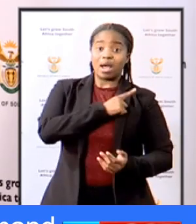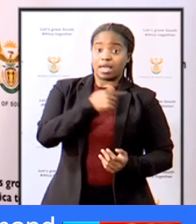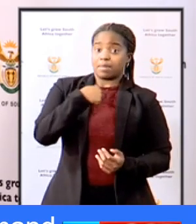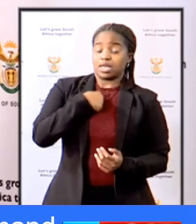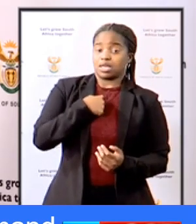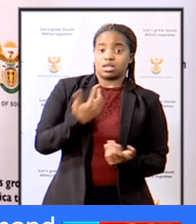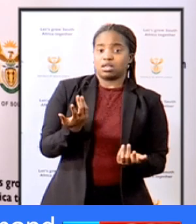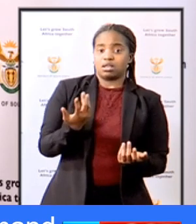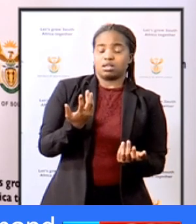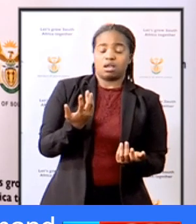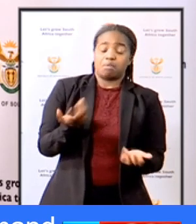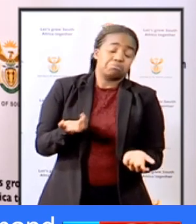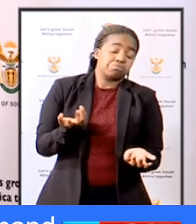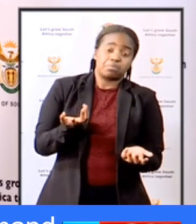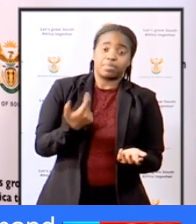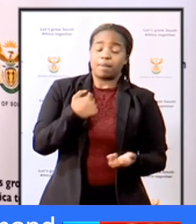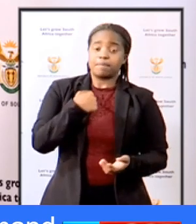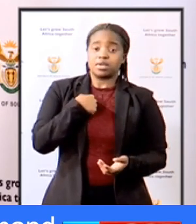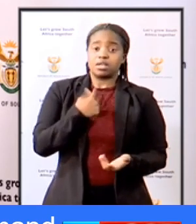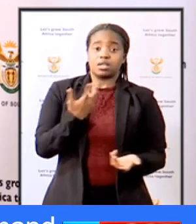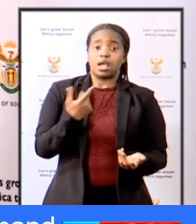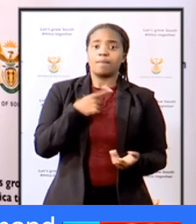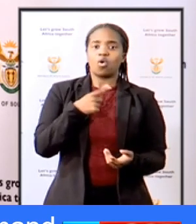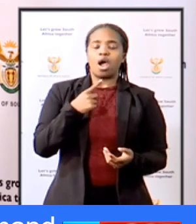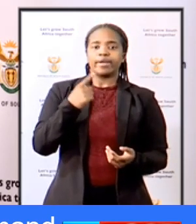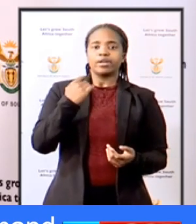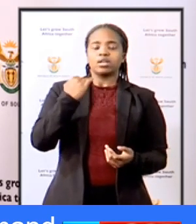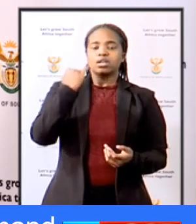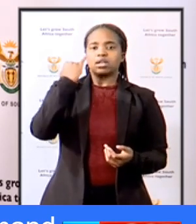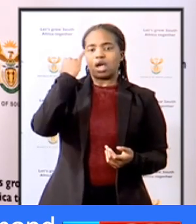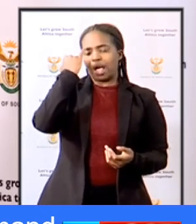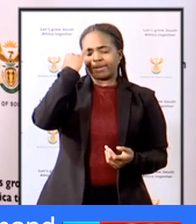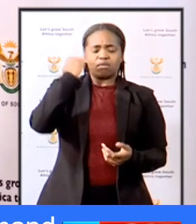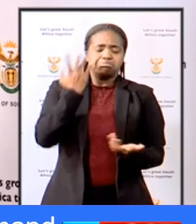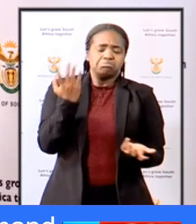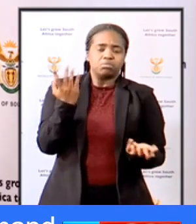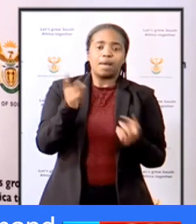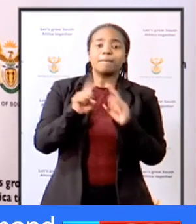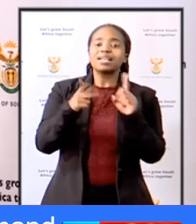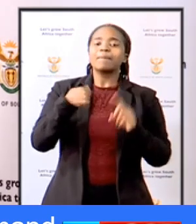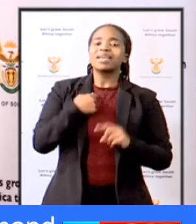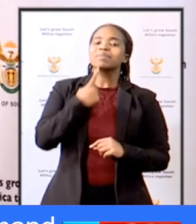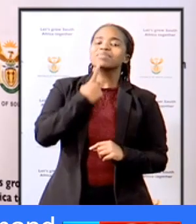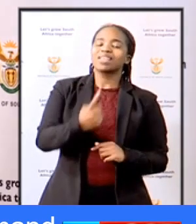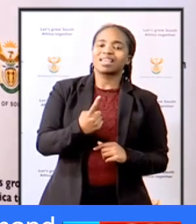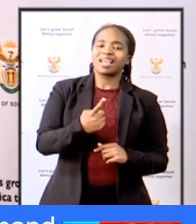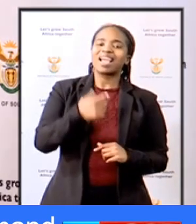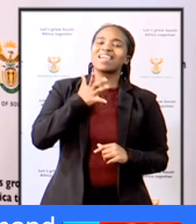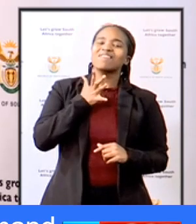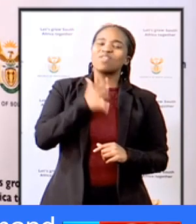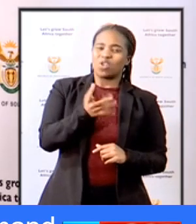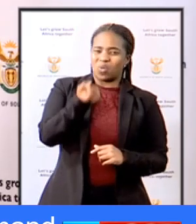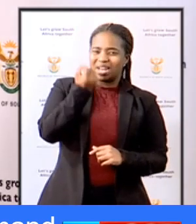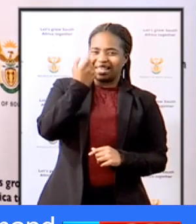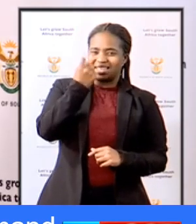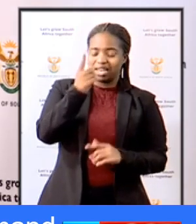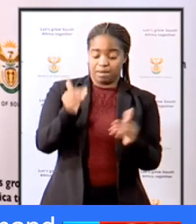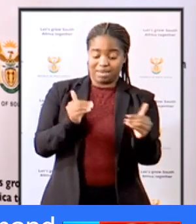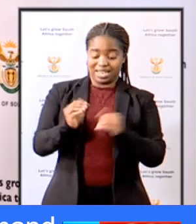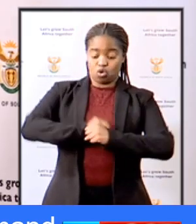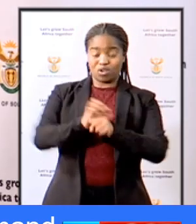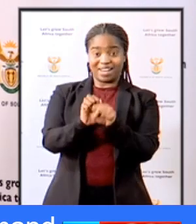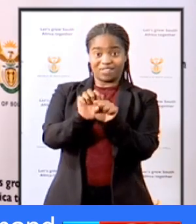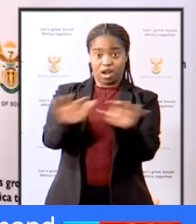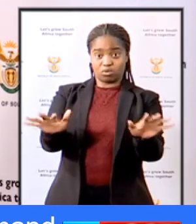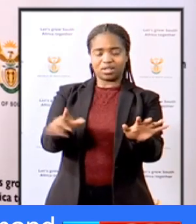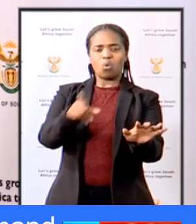any particular sort of ideological premise. I'm just trying to understand that in the management of the pandemic, where